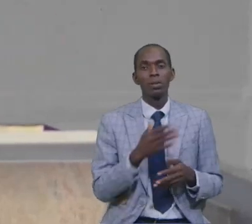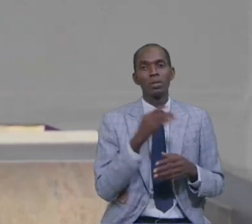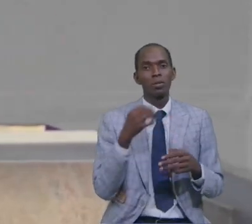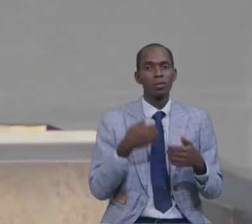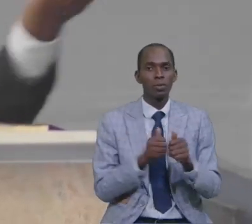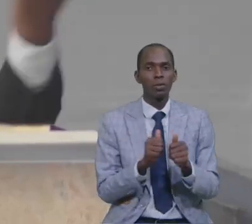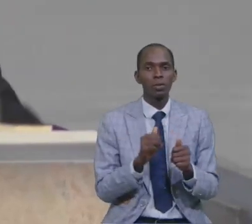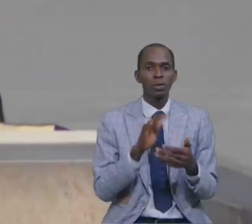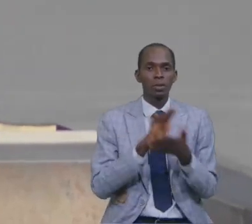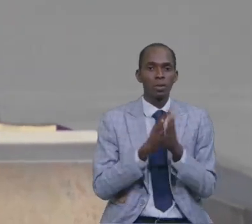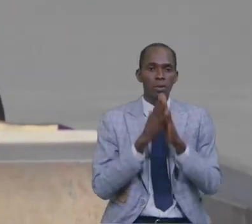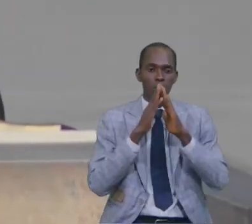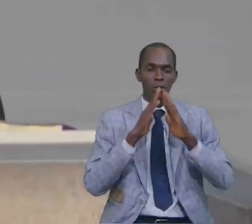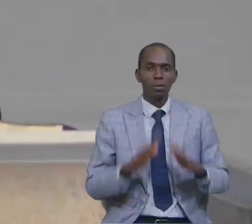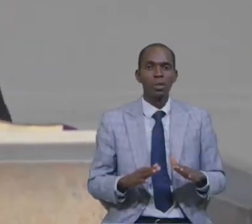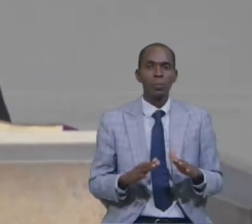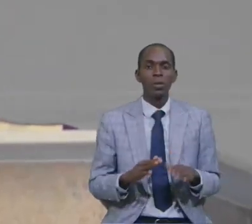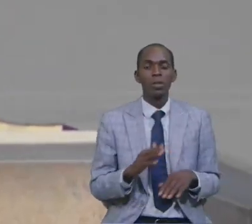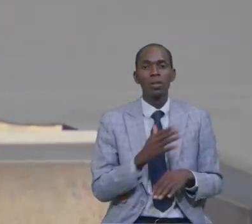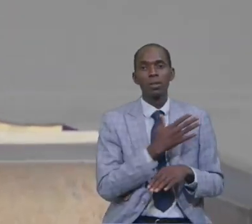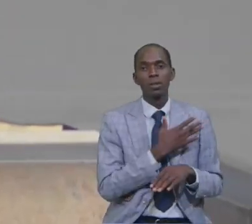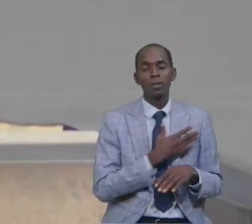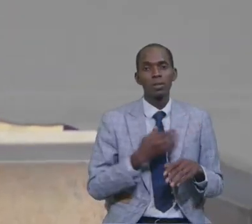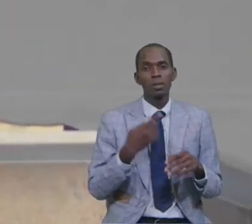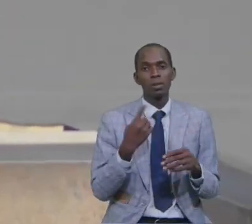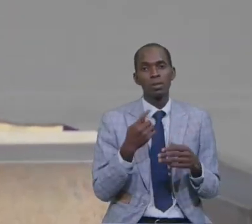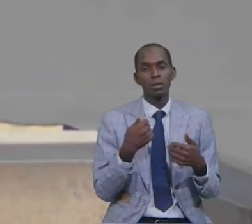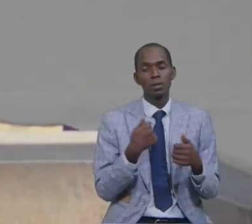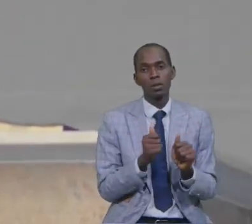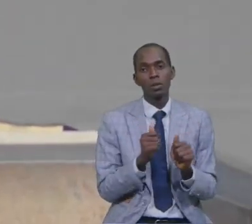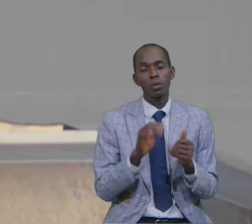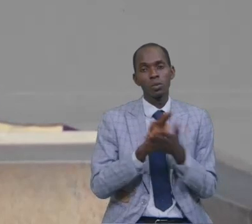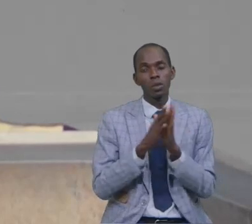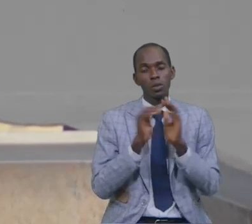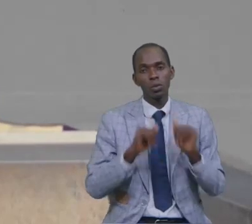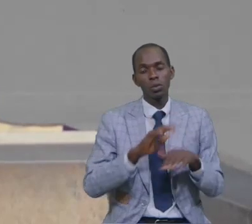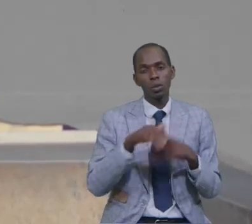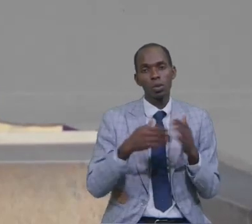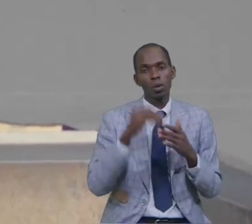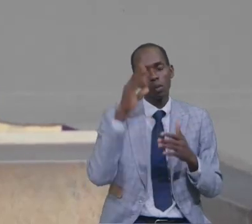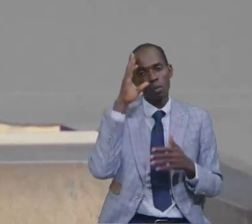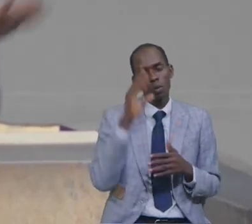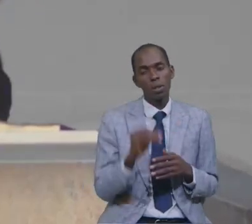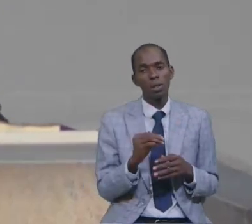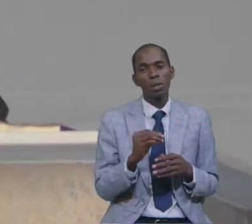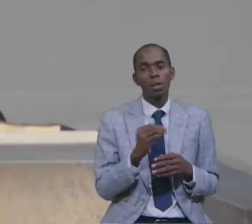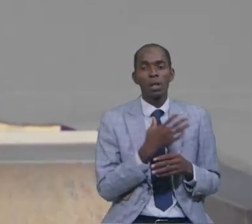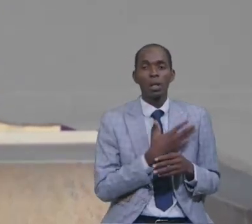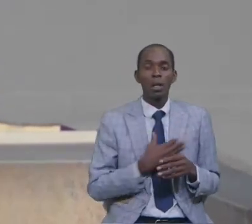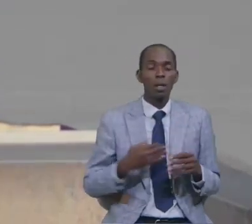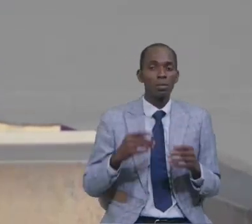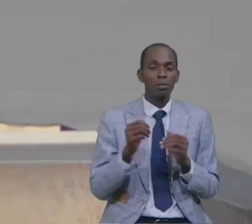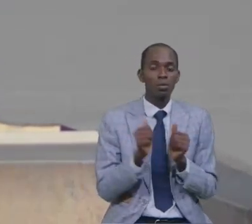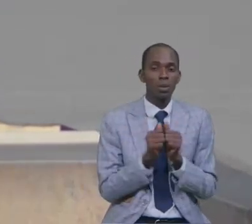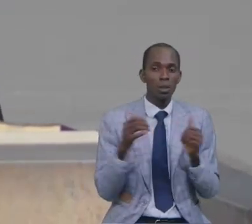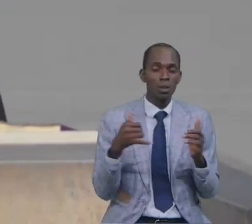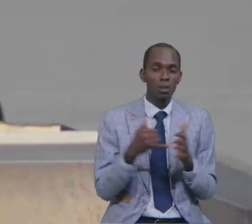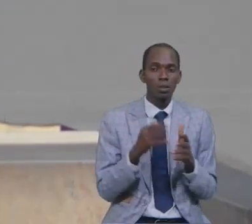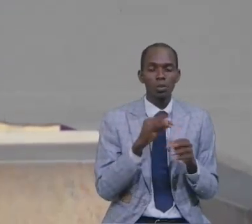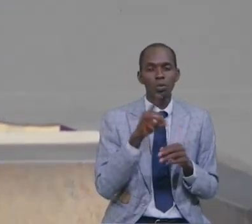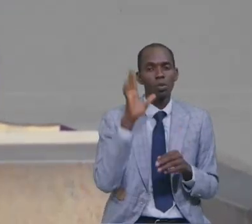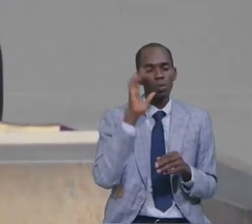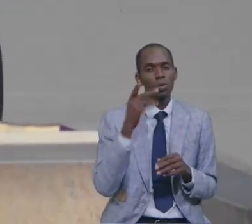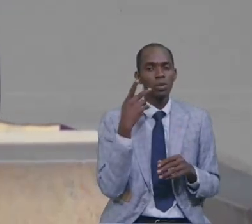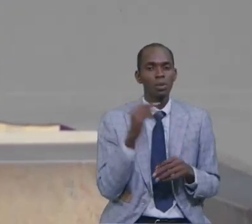the conscience is gone, you'll be acting anyhow, talking anyhow, doing whatever you want to